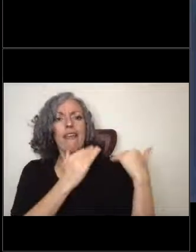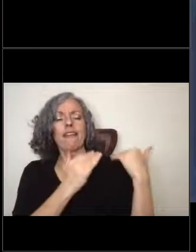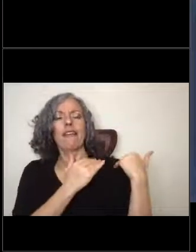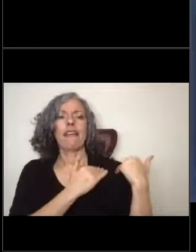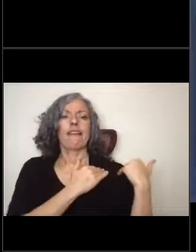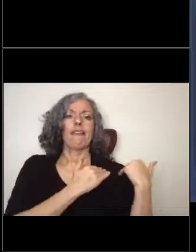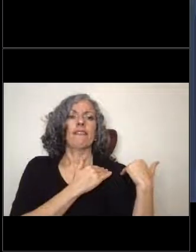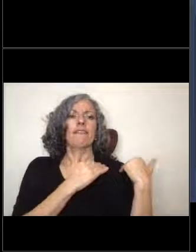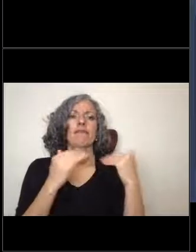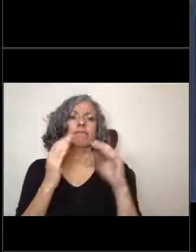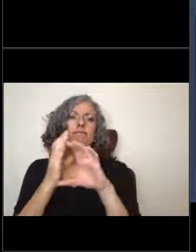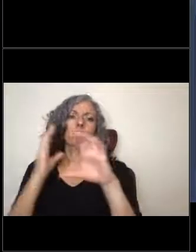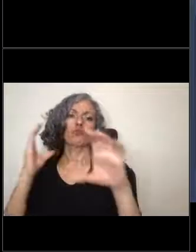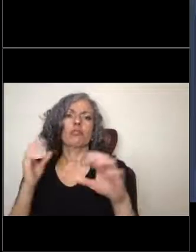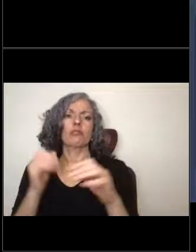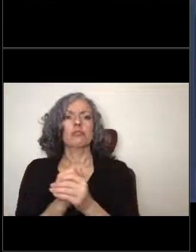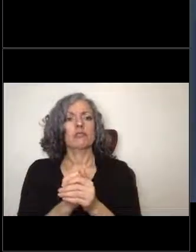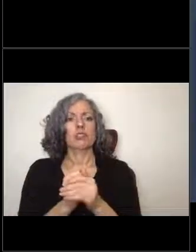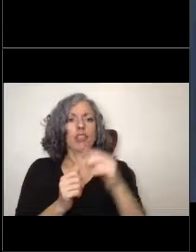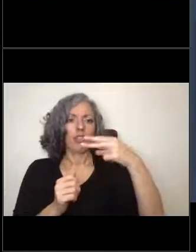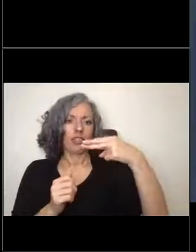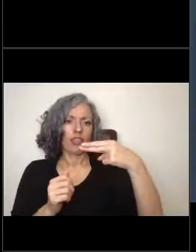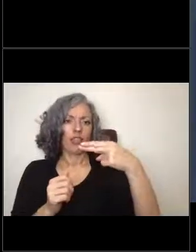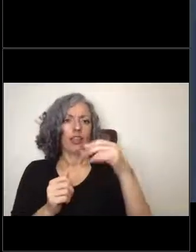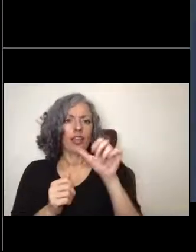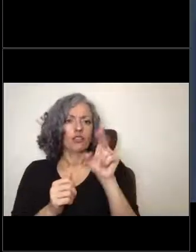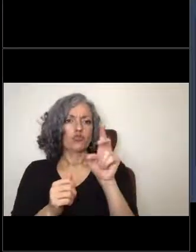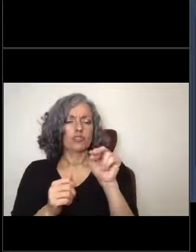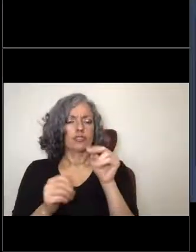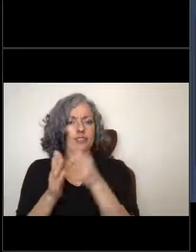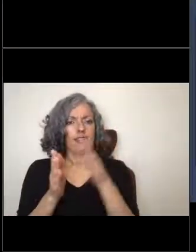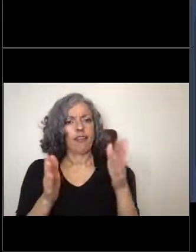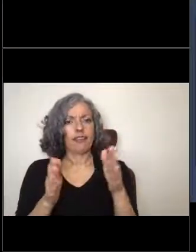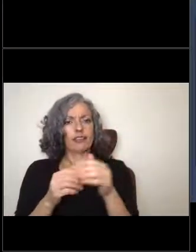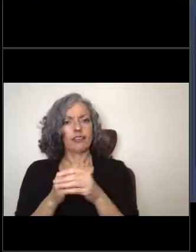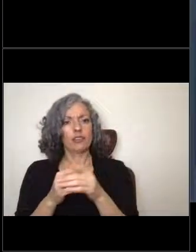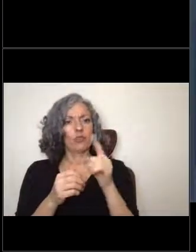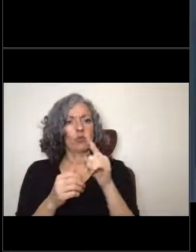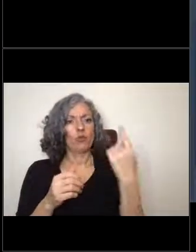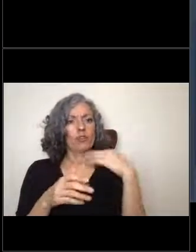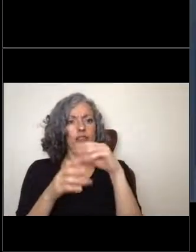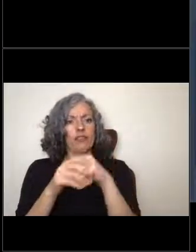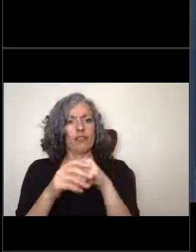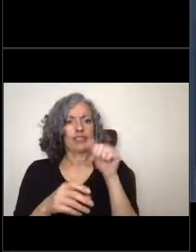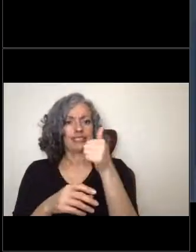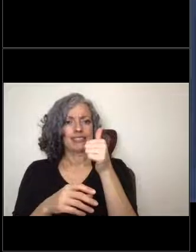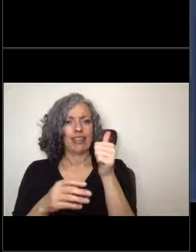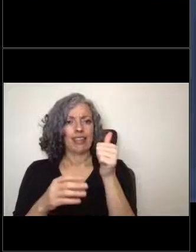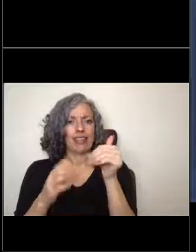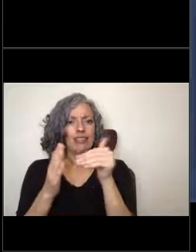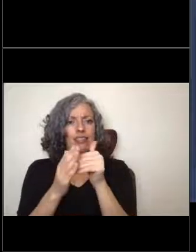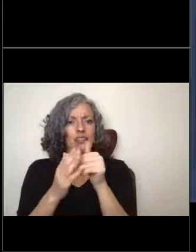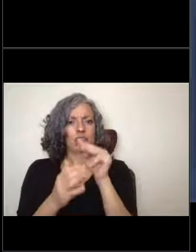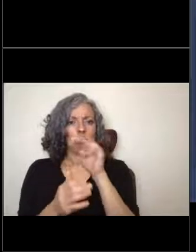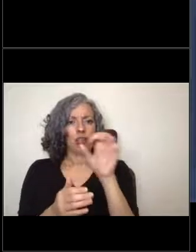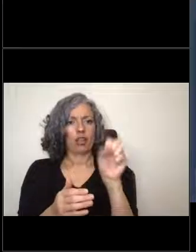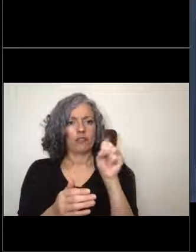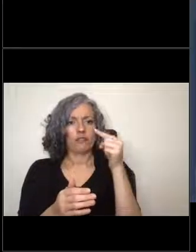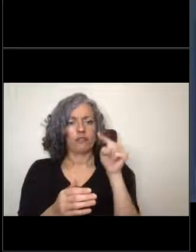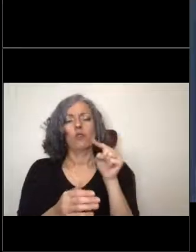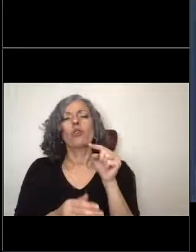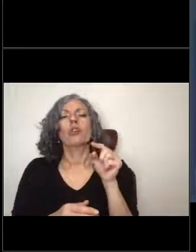side about the fact that Caltrans is already engaging in 10,000 miles of laying for broadband.